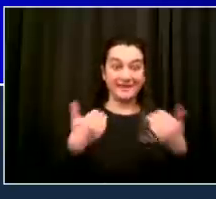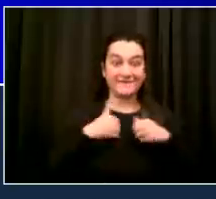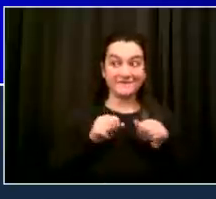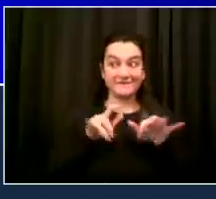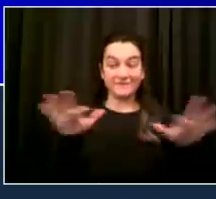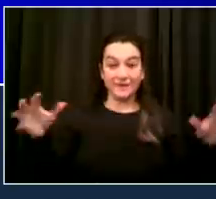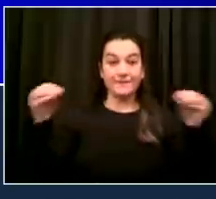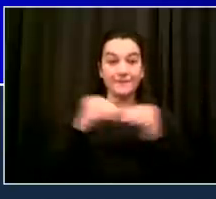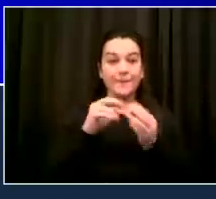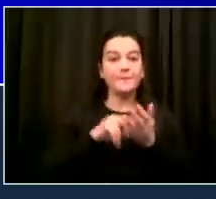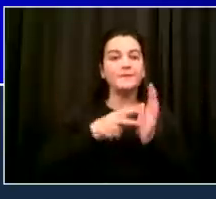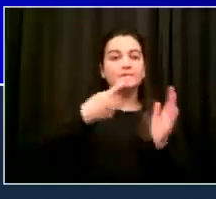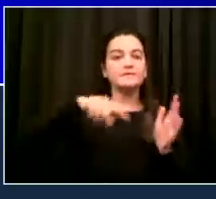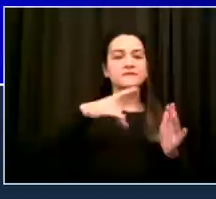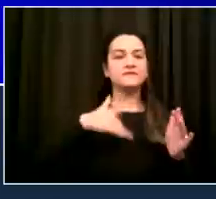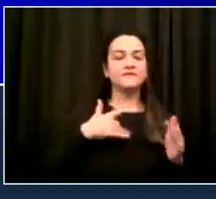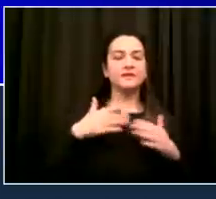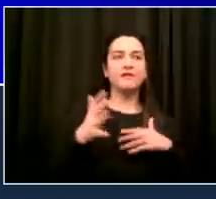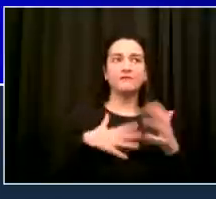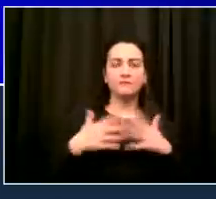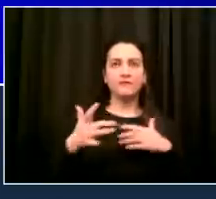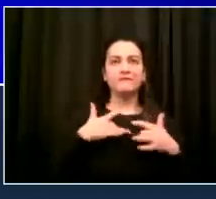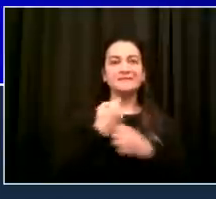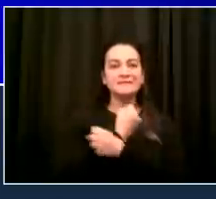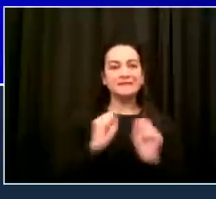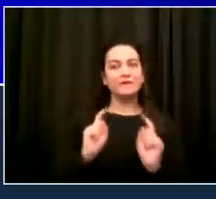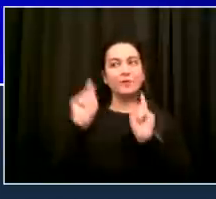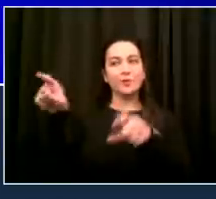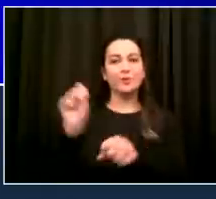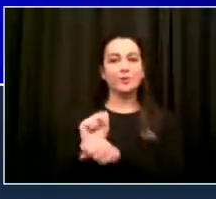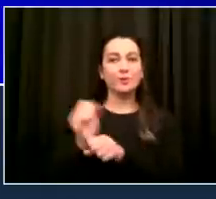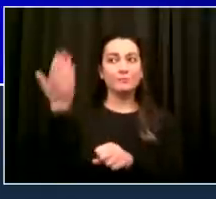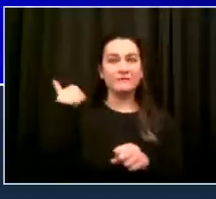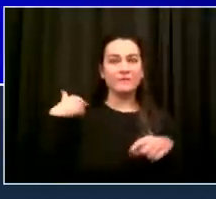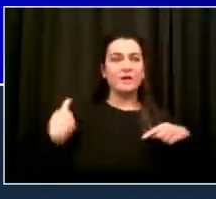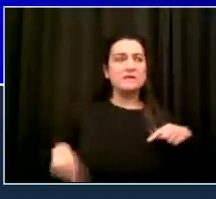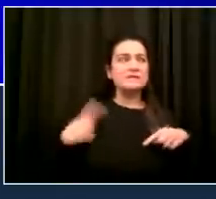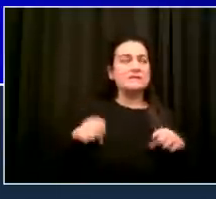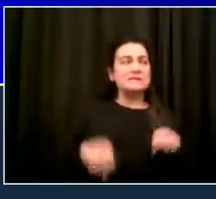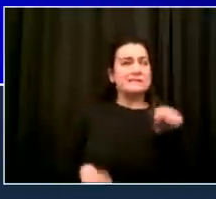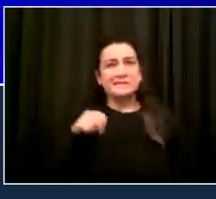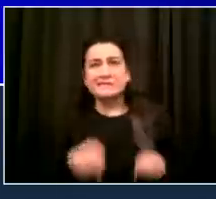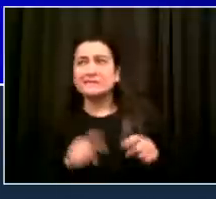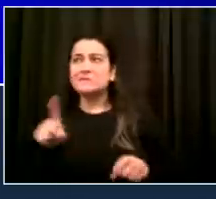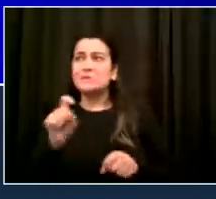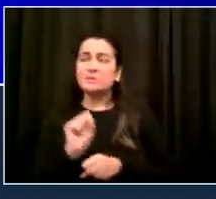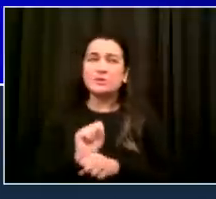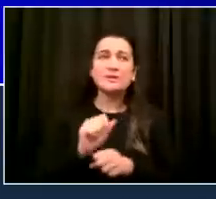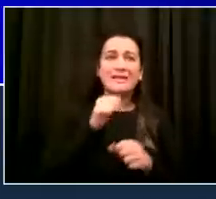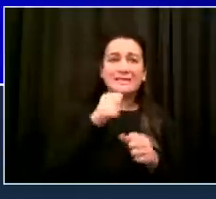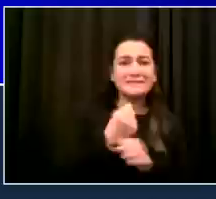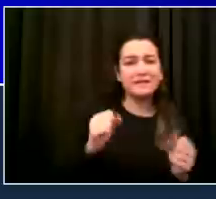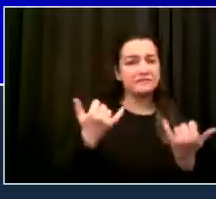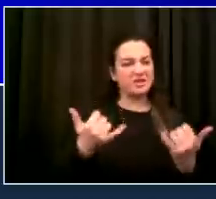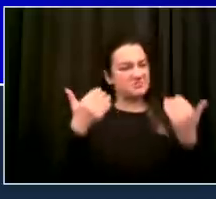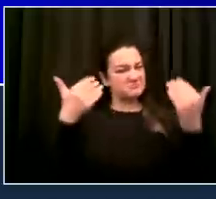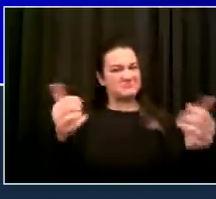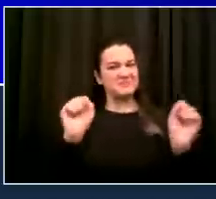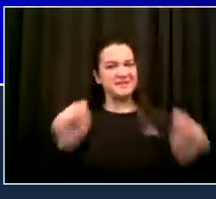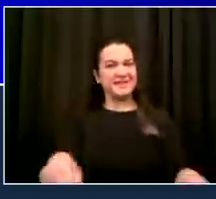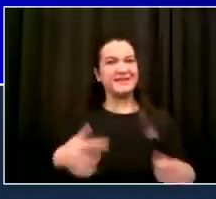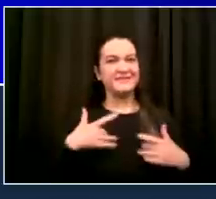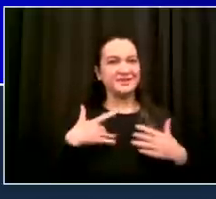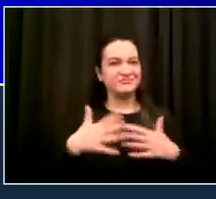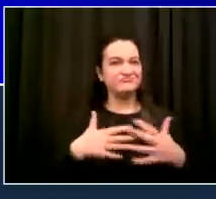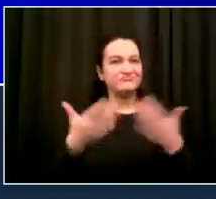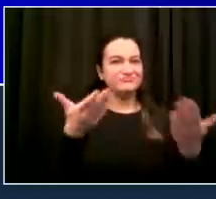families to know that they would be safe because they had been vaccinated. So yesterday, a great, great day for the city and just a beginning, so